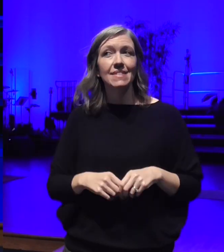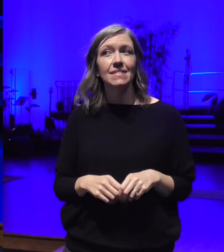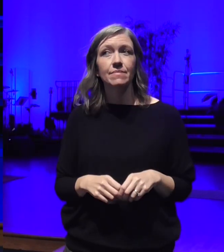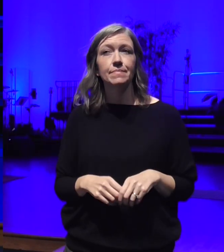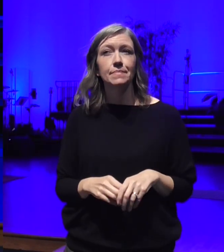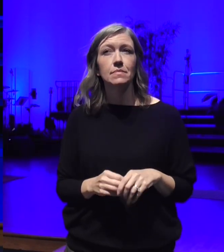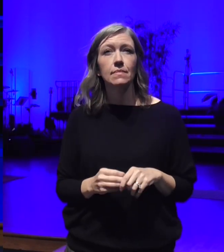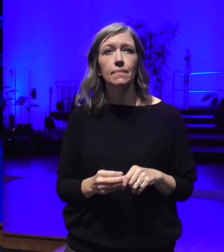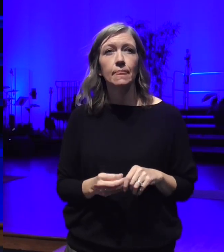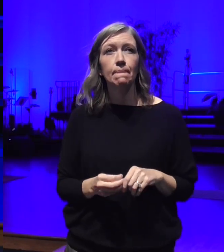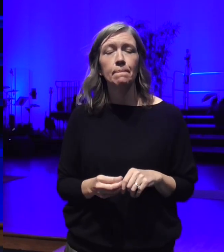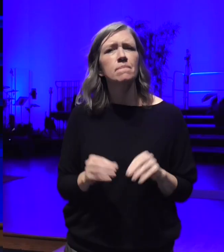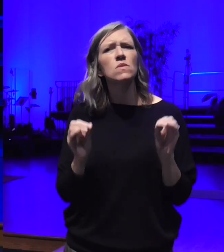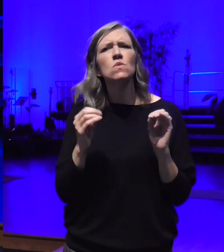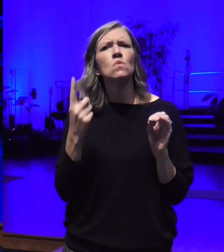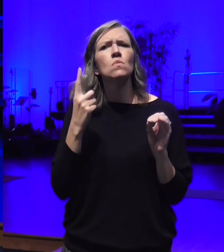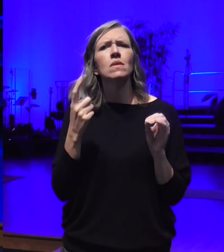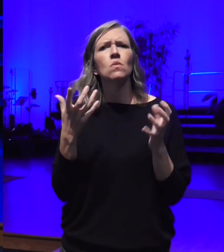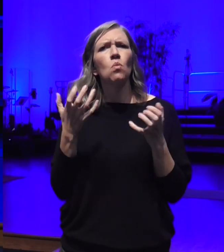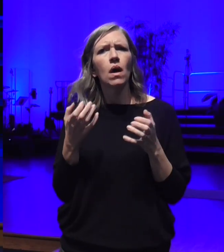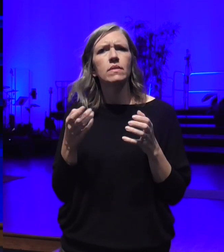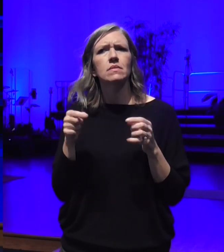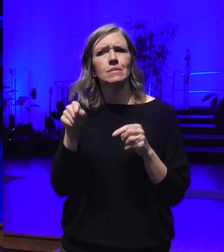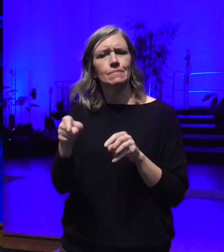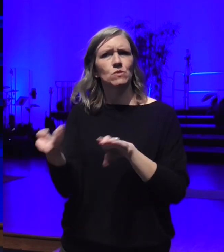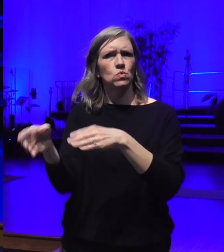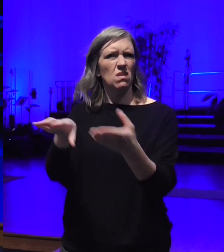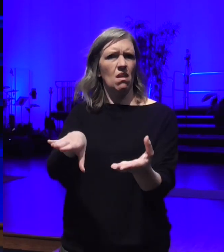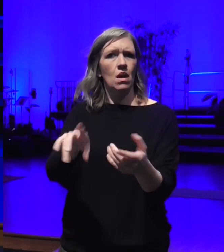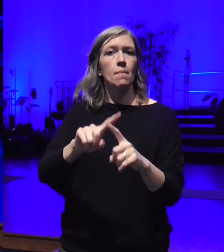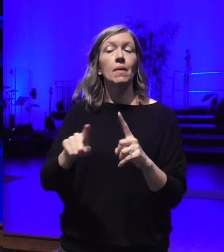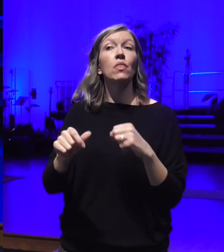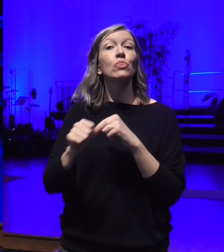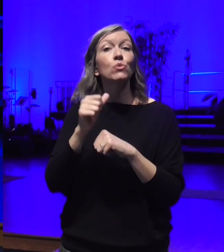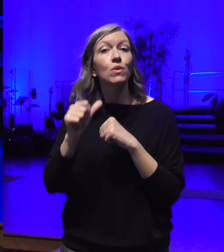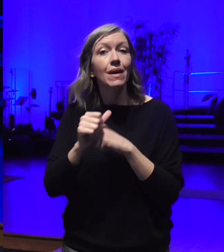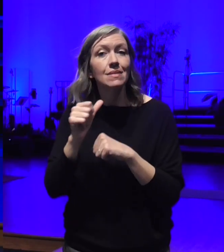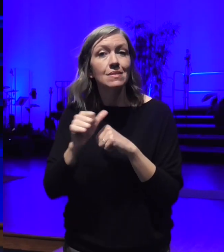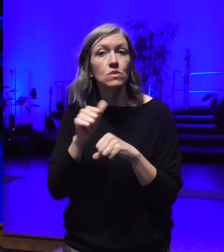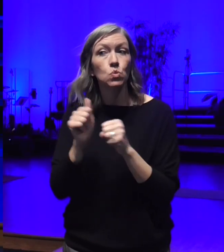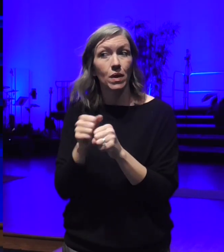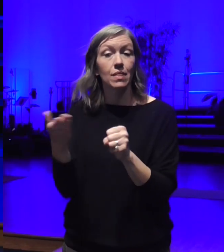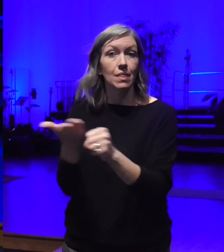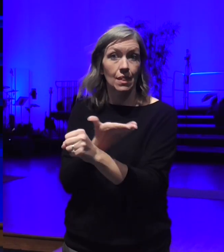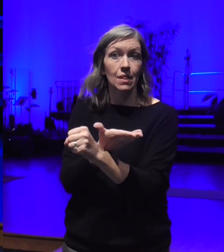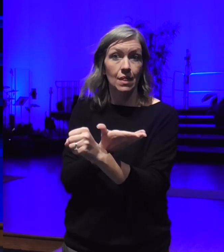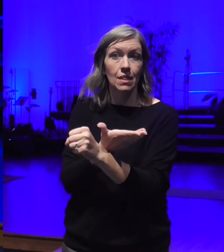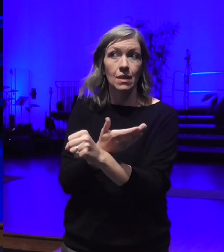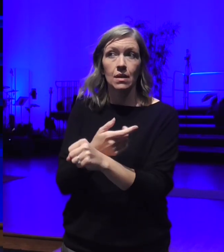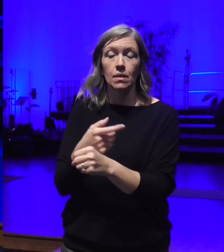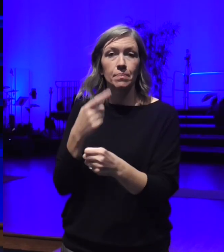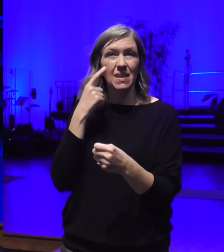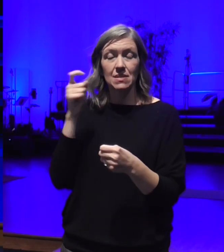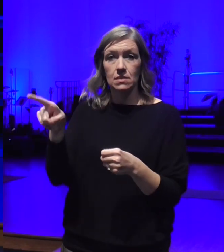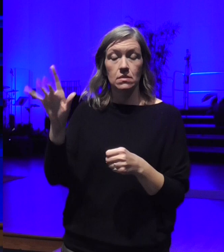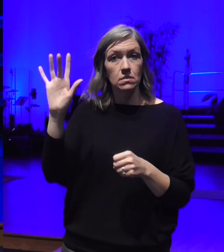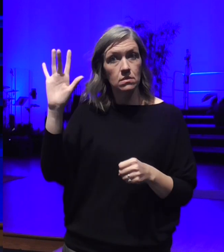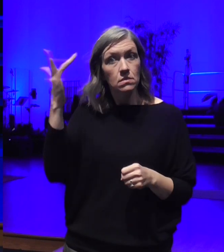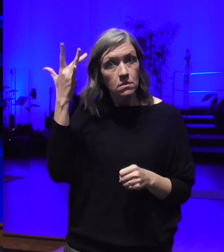And no one wants Socrates to die, but they threaten him with execution. He's so damn annoying.